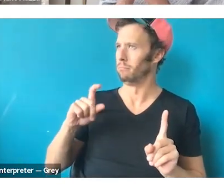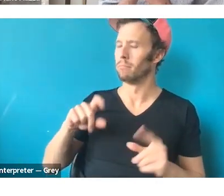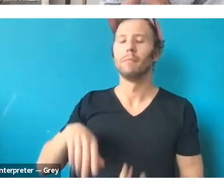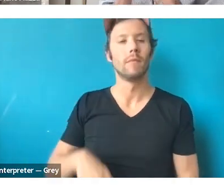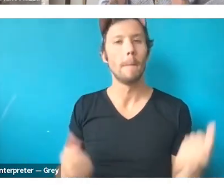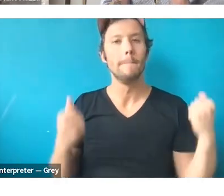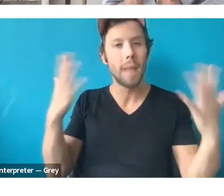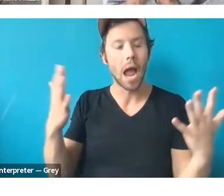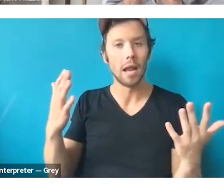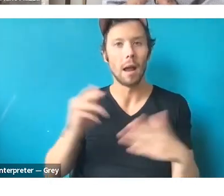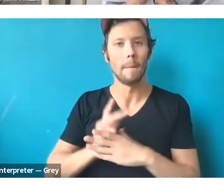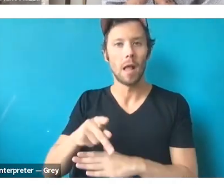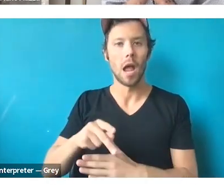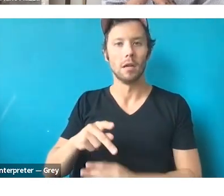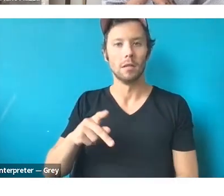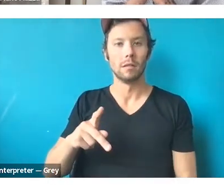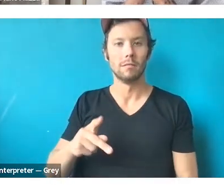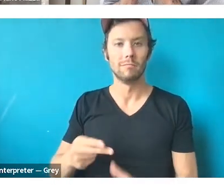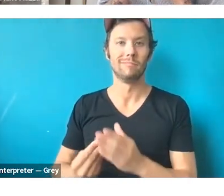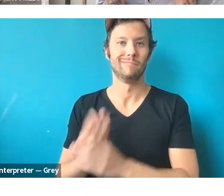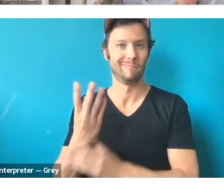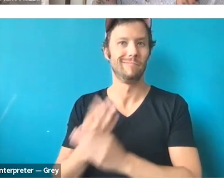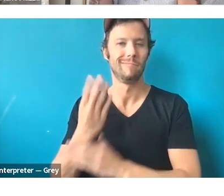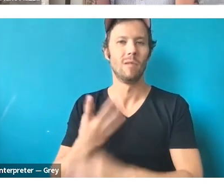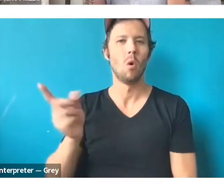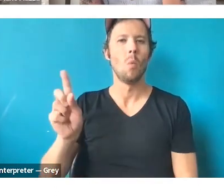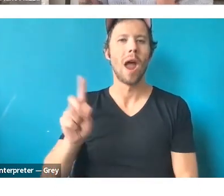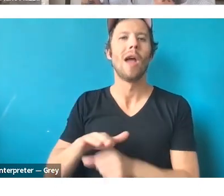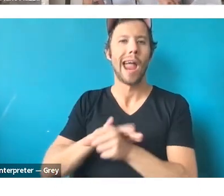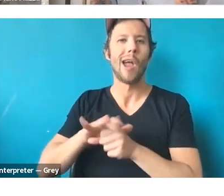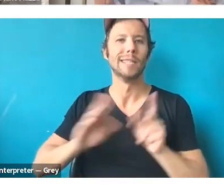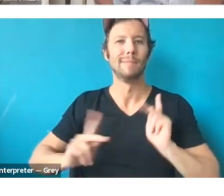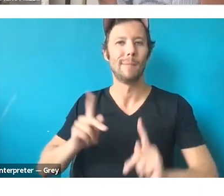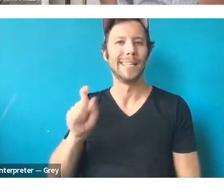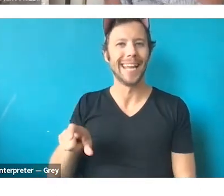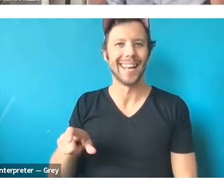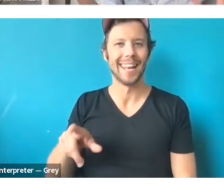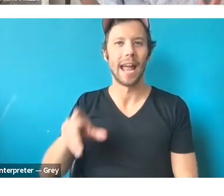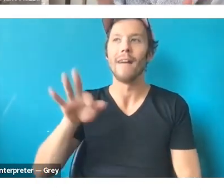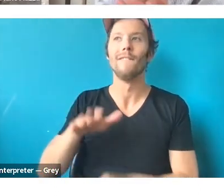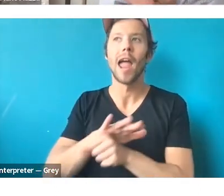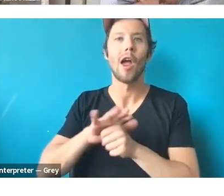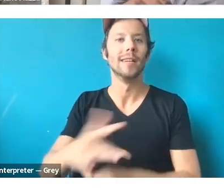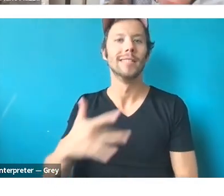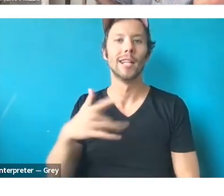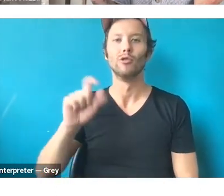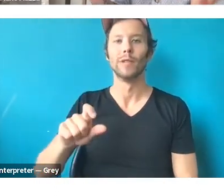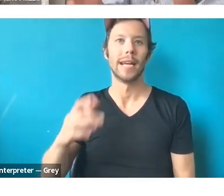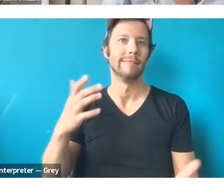with medicinal properties where people really need them the most. So one of I thought this was kind of fascinating, because mugwort grows